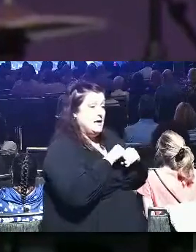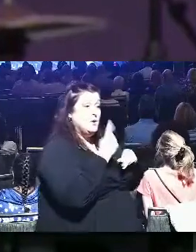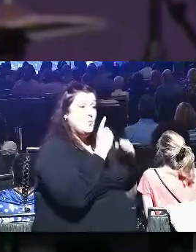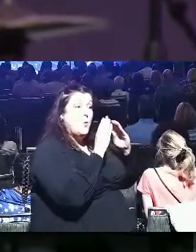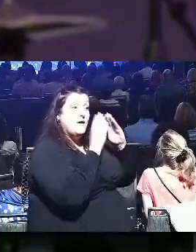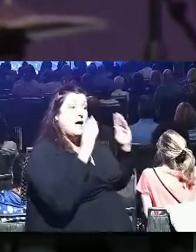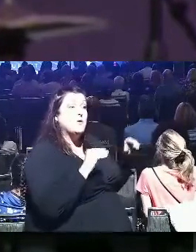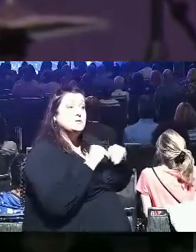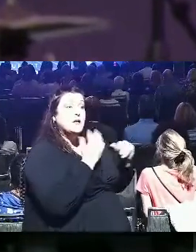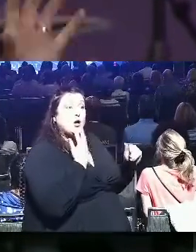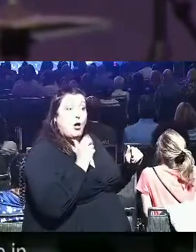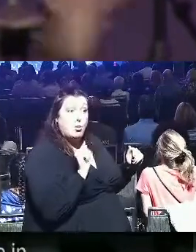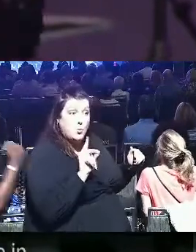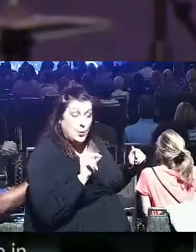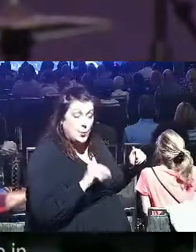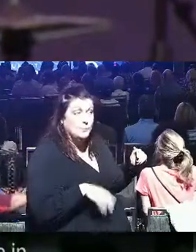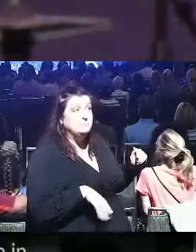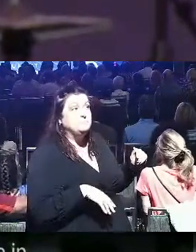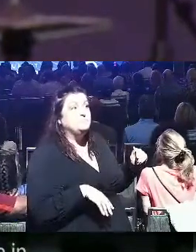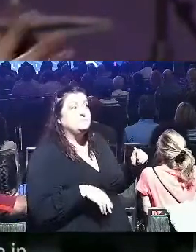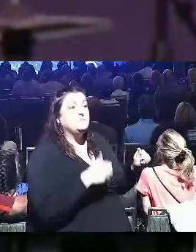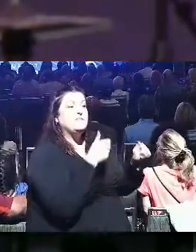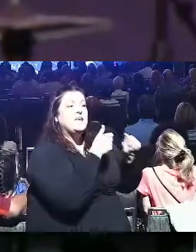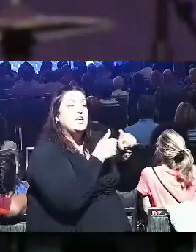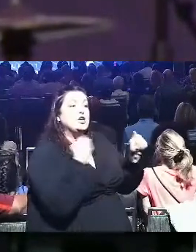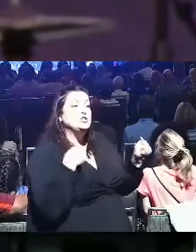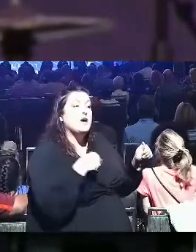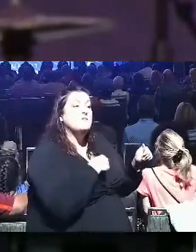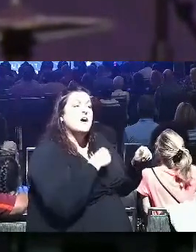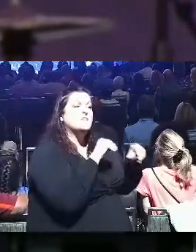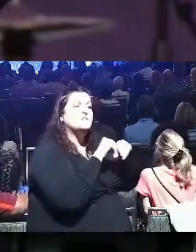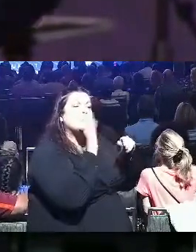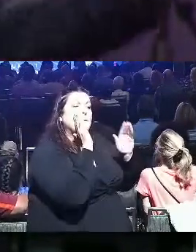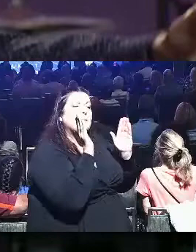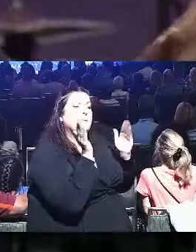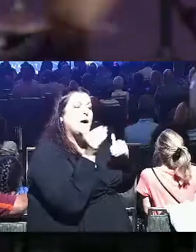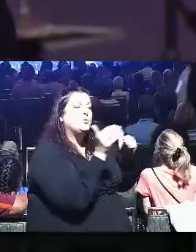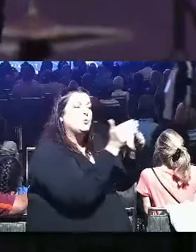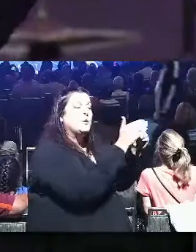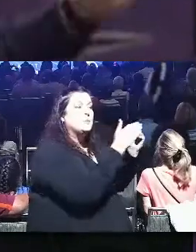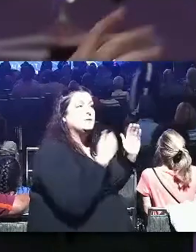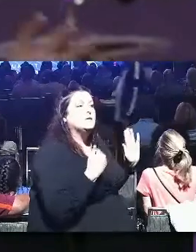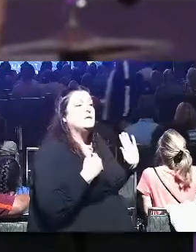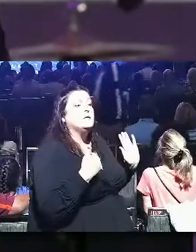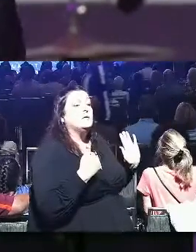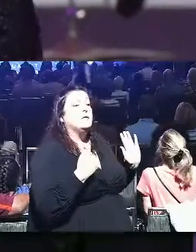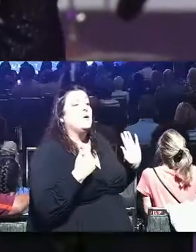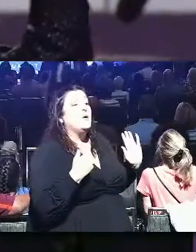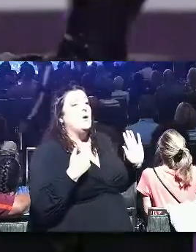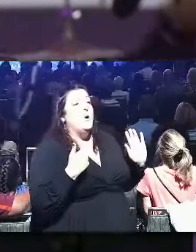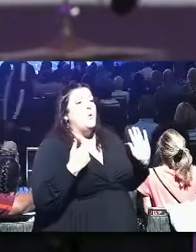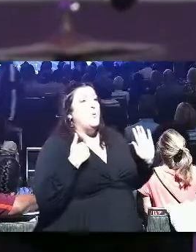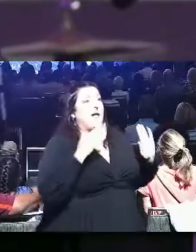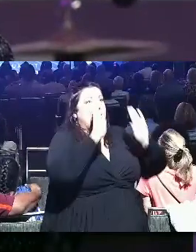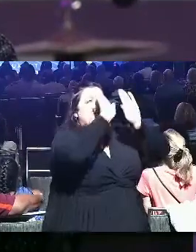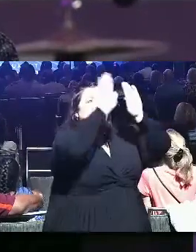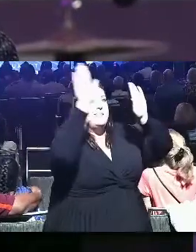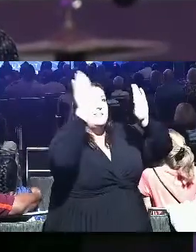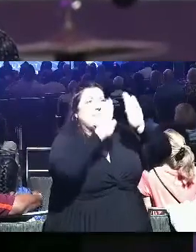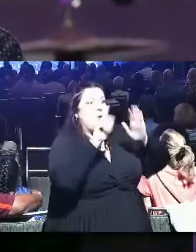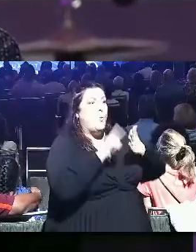Colorado. And each one of us in our bedrooms had a shrine to our individual